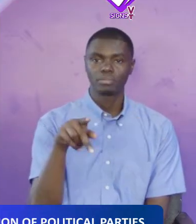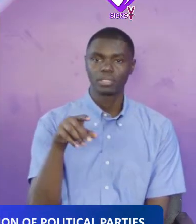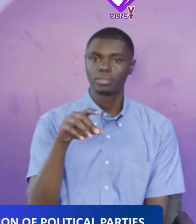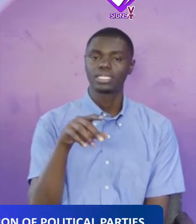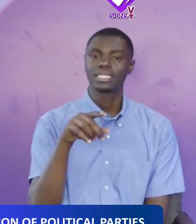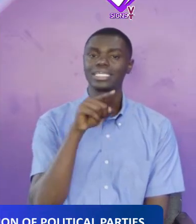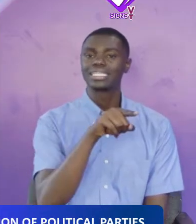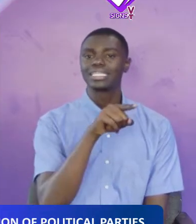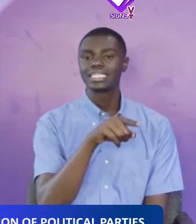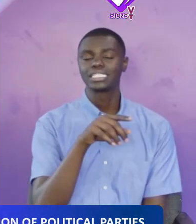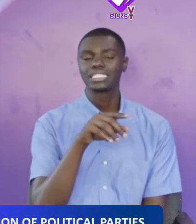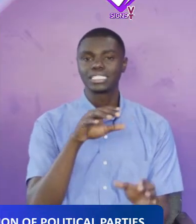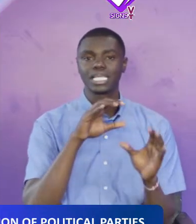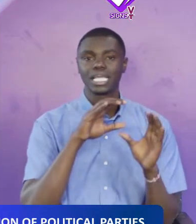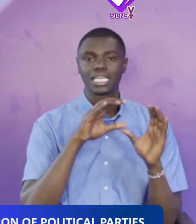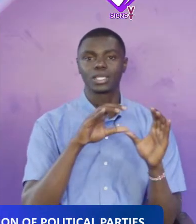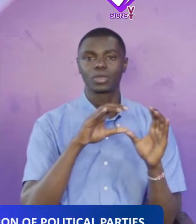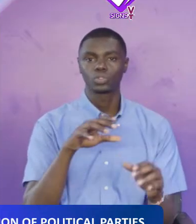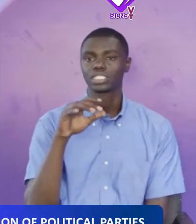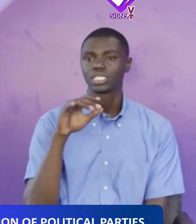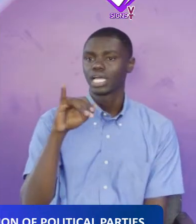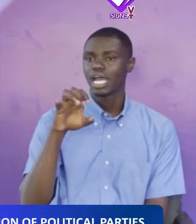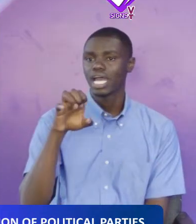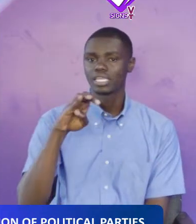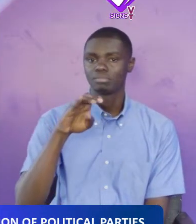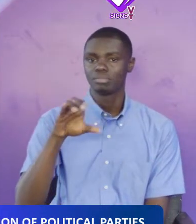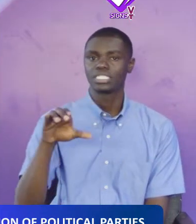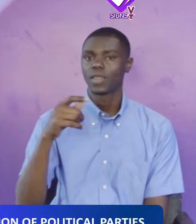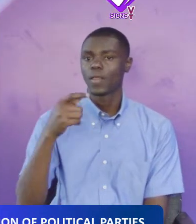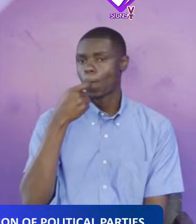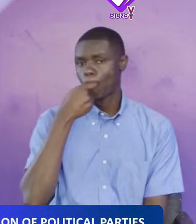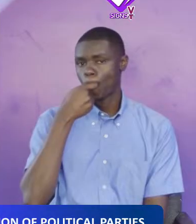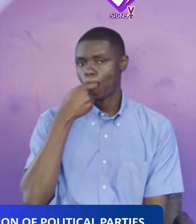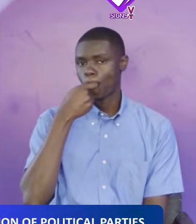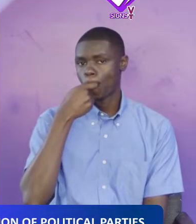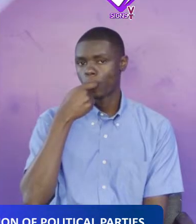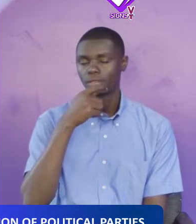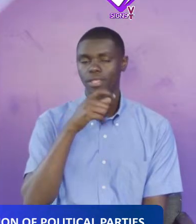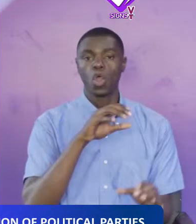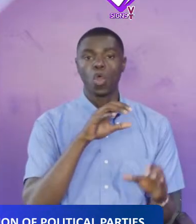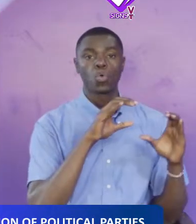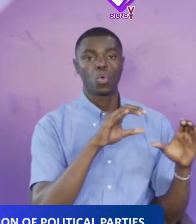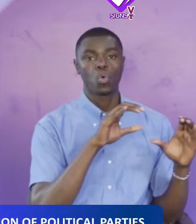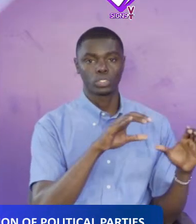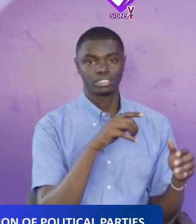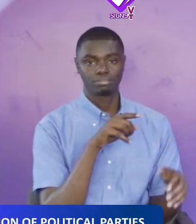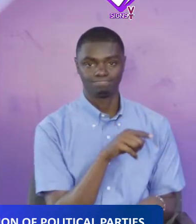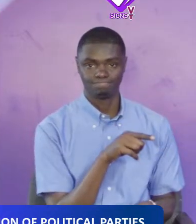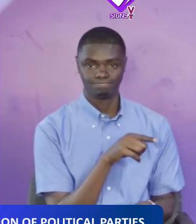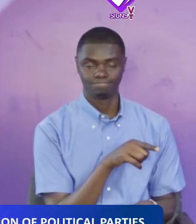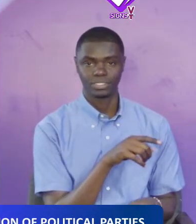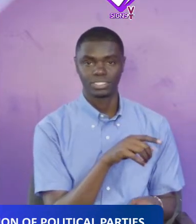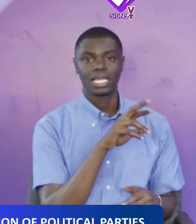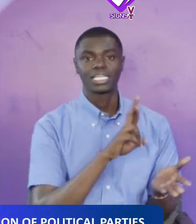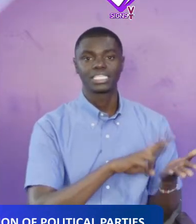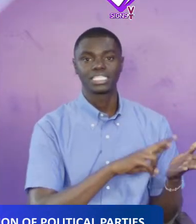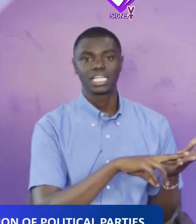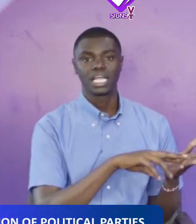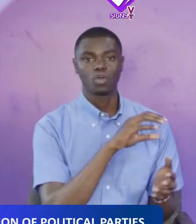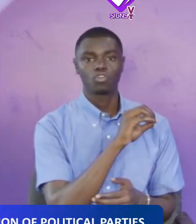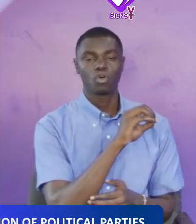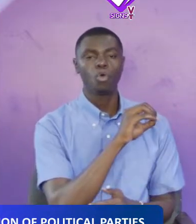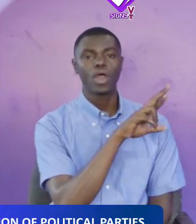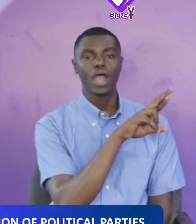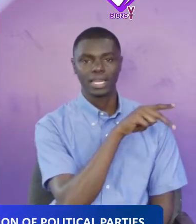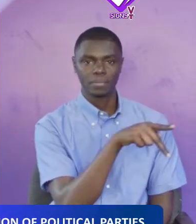coach, IBC being the referee. As the coach, basically, the registrar of political parties registers